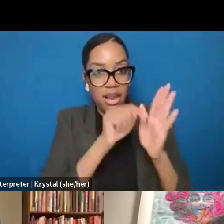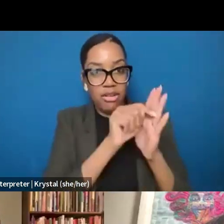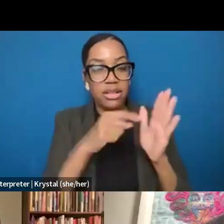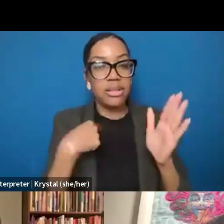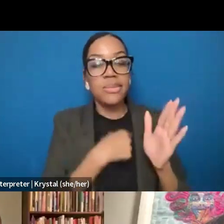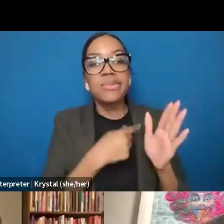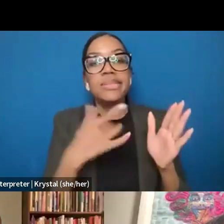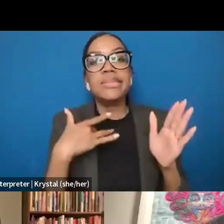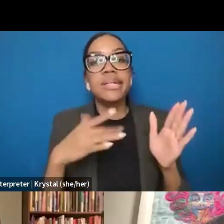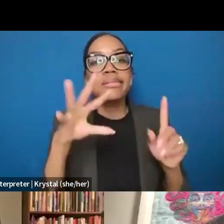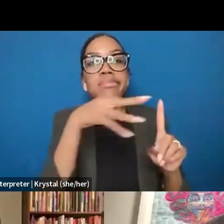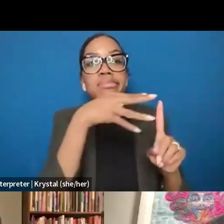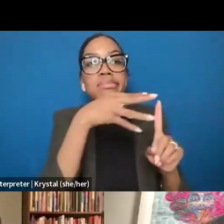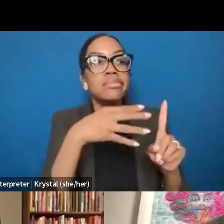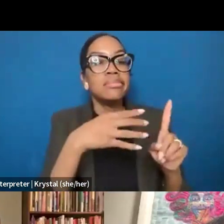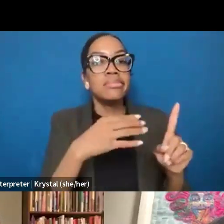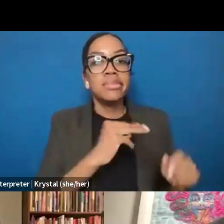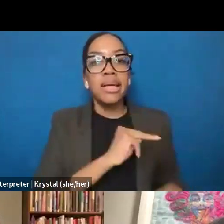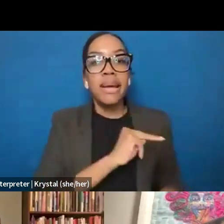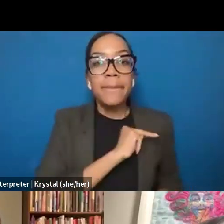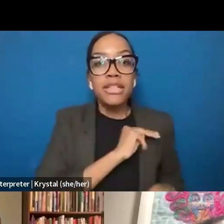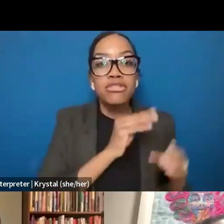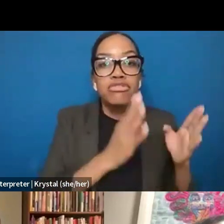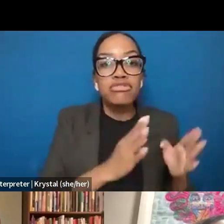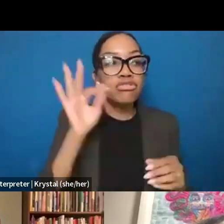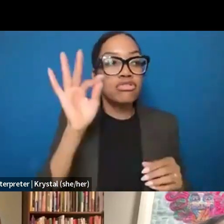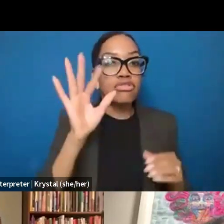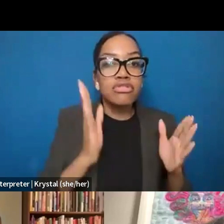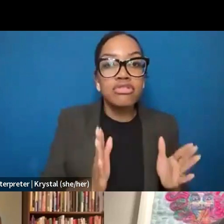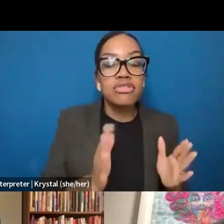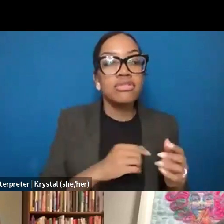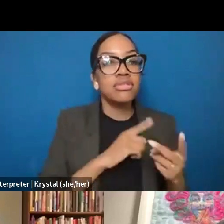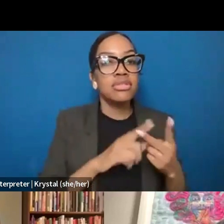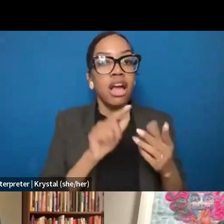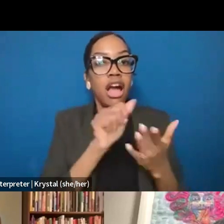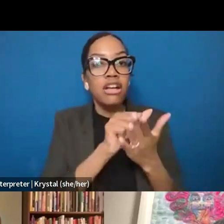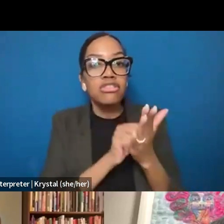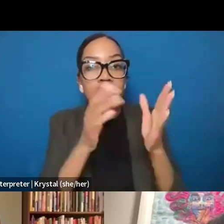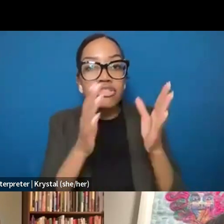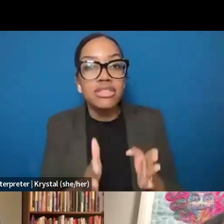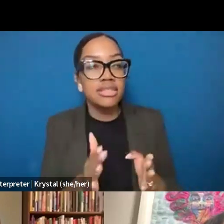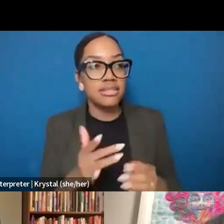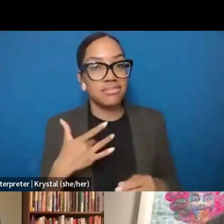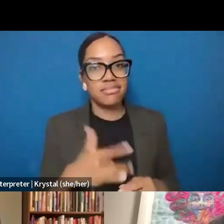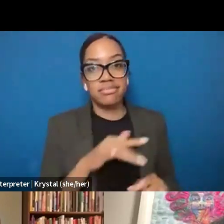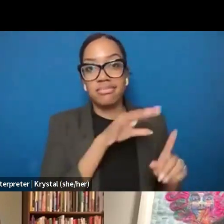kind of professional groups, but we know that Black teachers were the largest professional group when it came to African